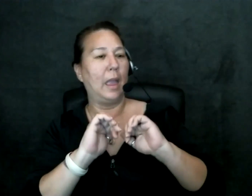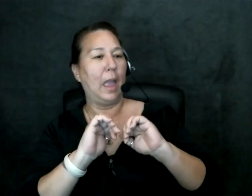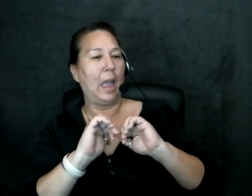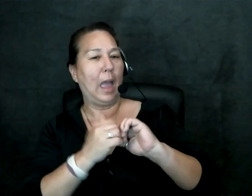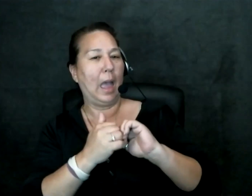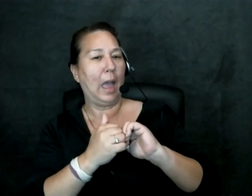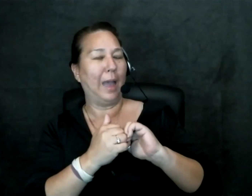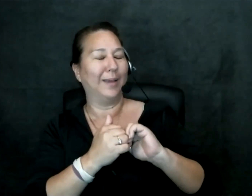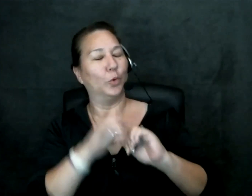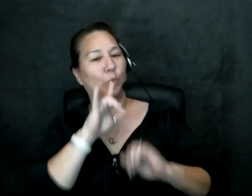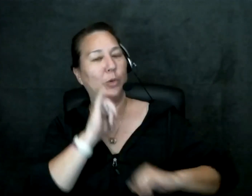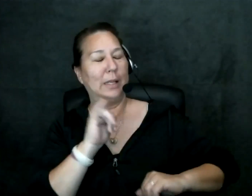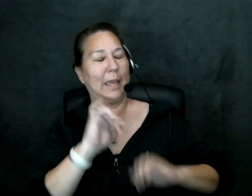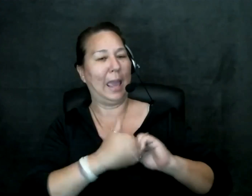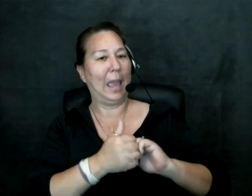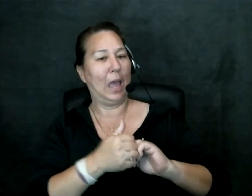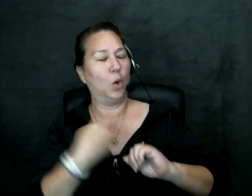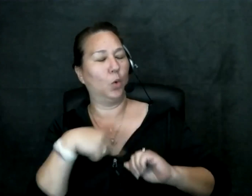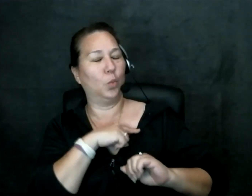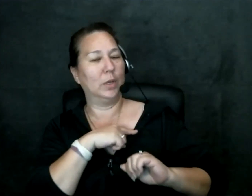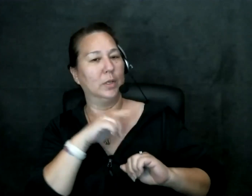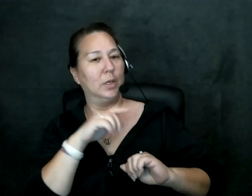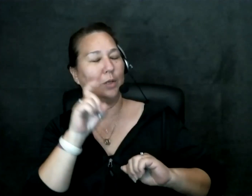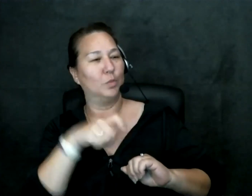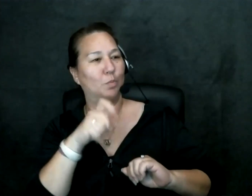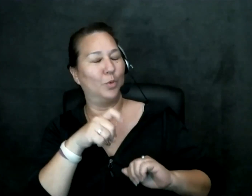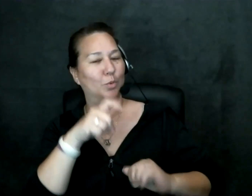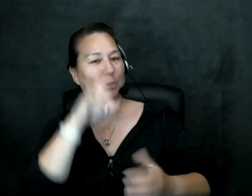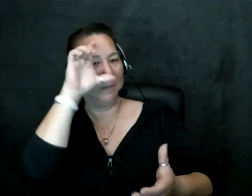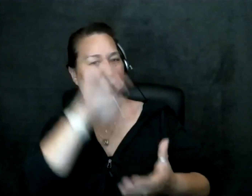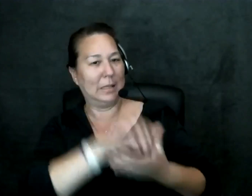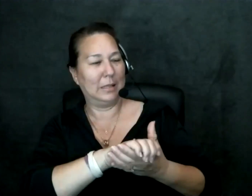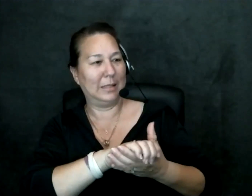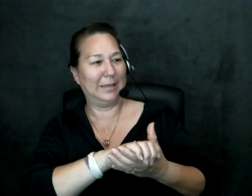system and mask up when they're unvaccinated?